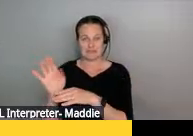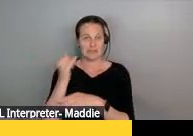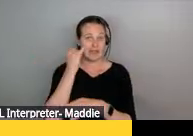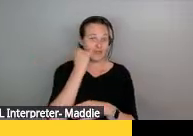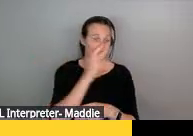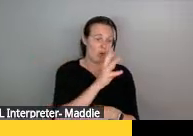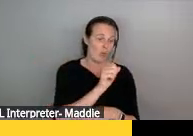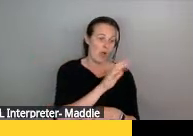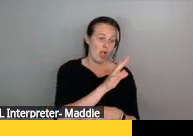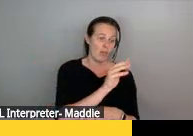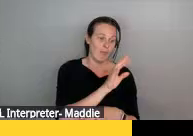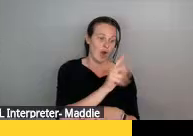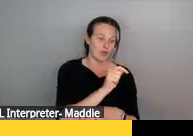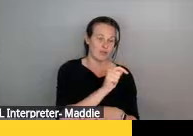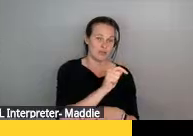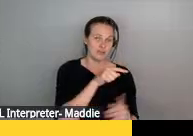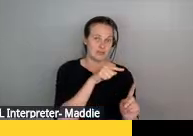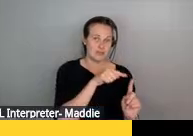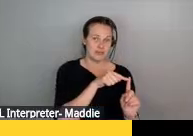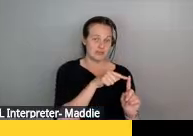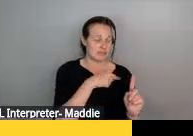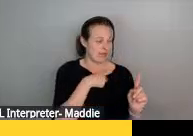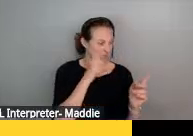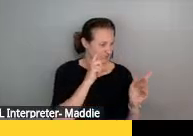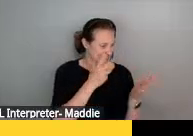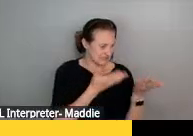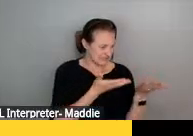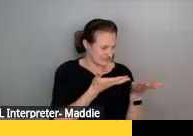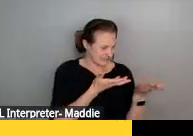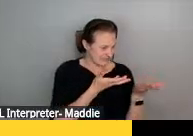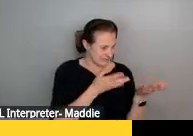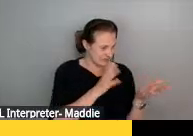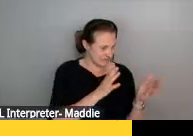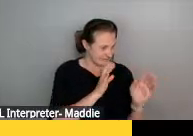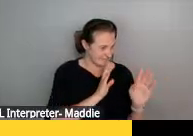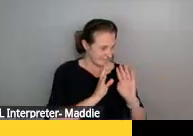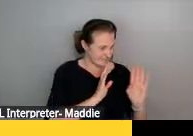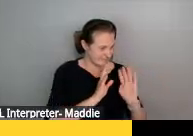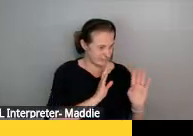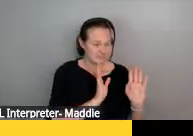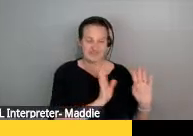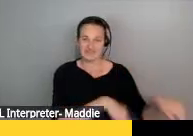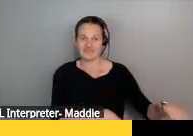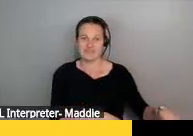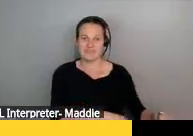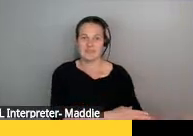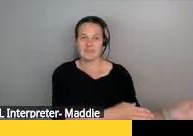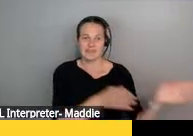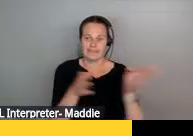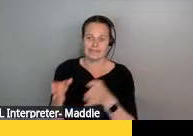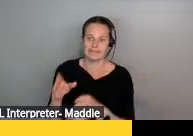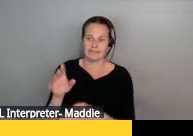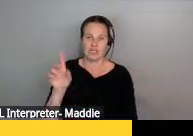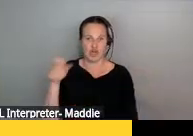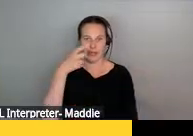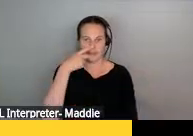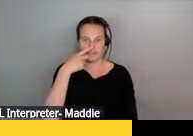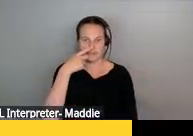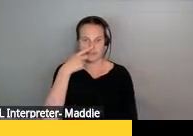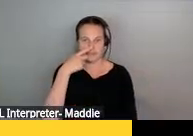website and they have trouble accessing things on the site, they'll just not buy anything at Walmart. They'll switch over to Target,